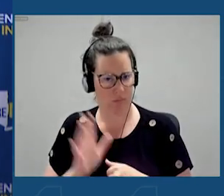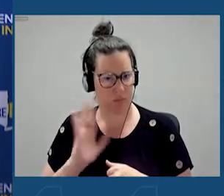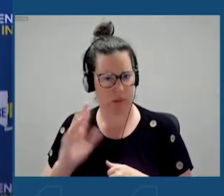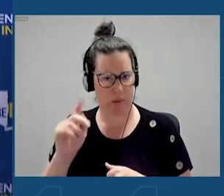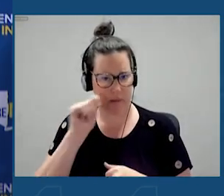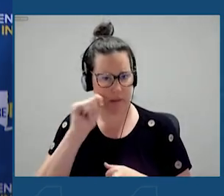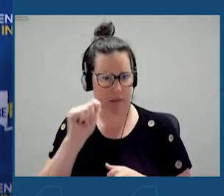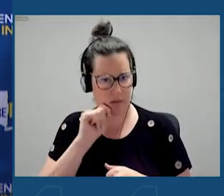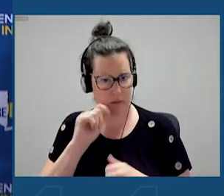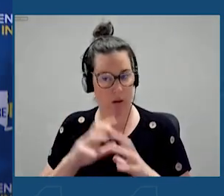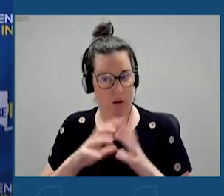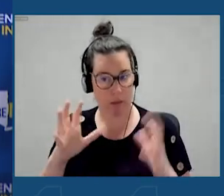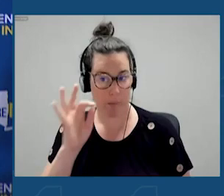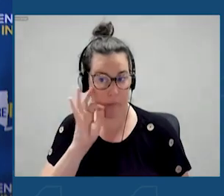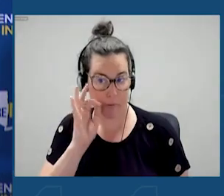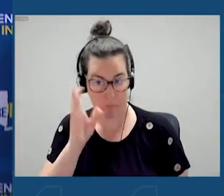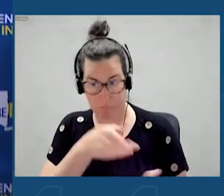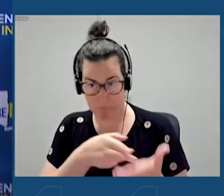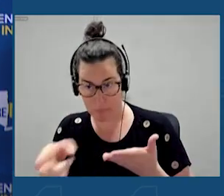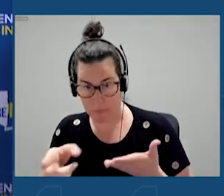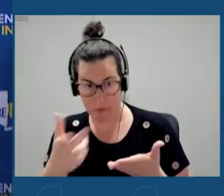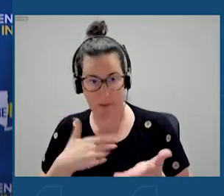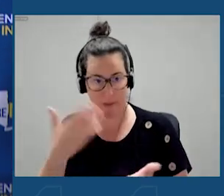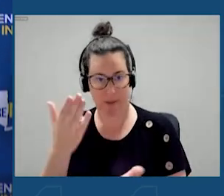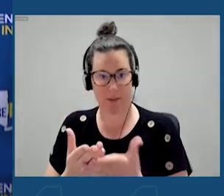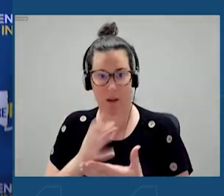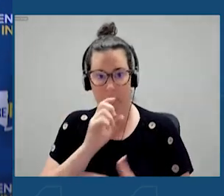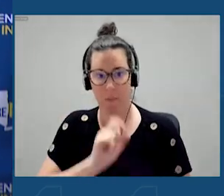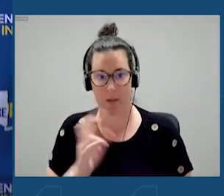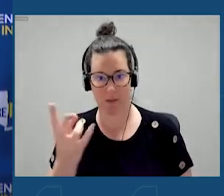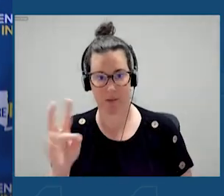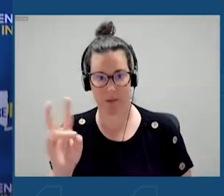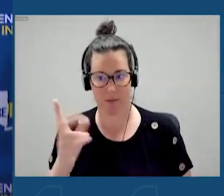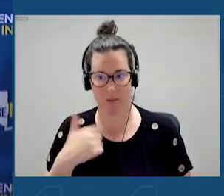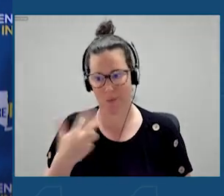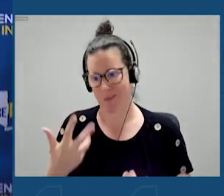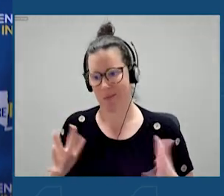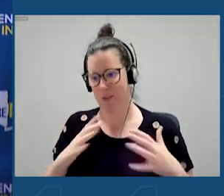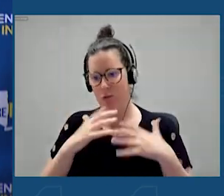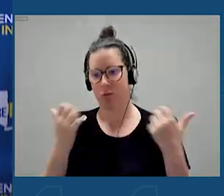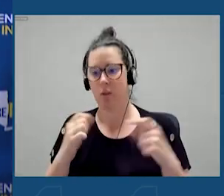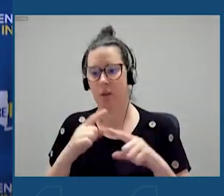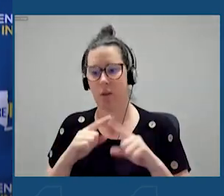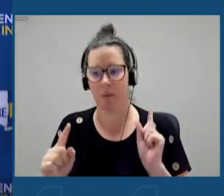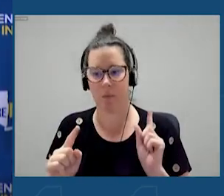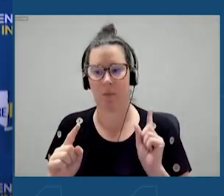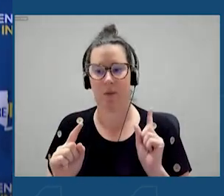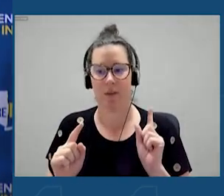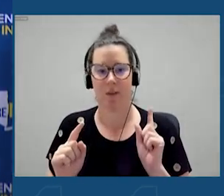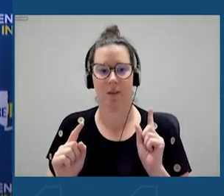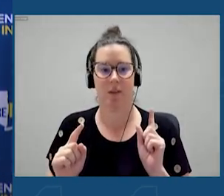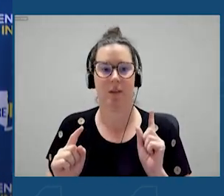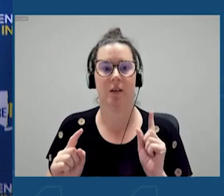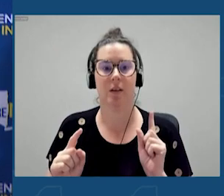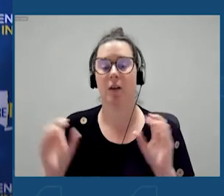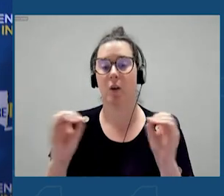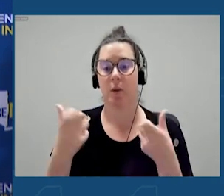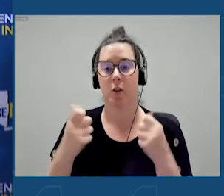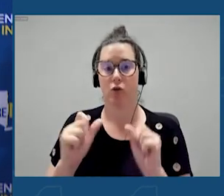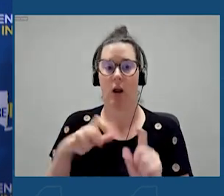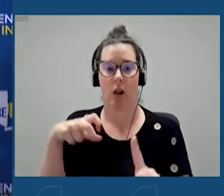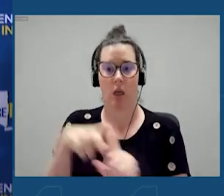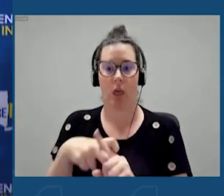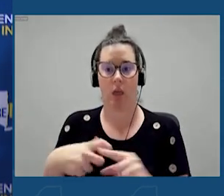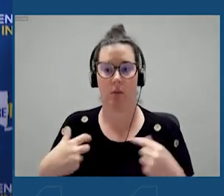teenager, frankly. I stopped when I was about 17, because I was done, but nobody ever tried to bust me. And I